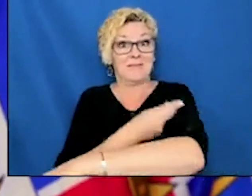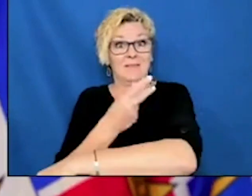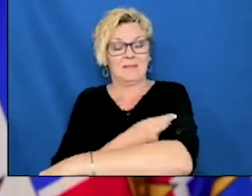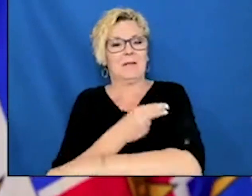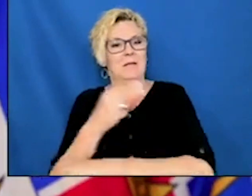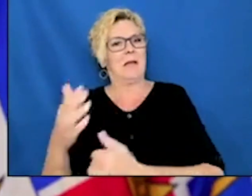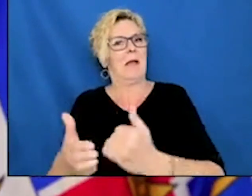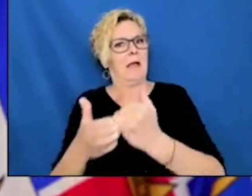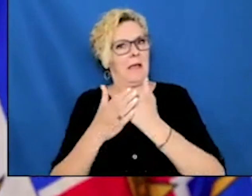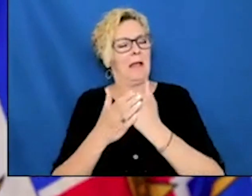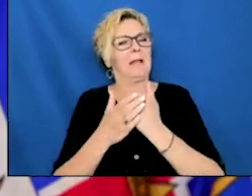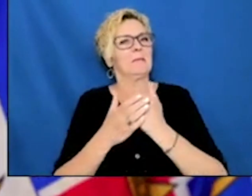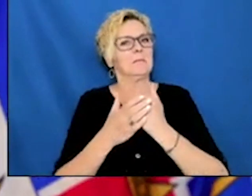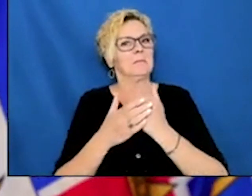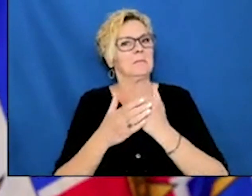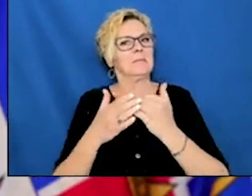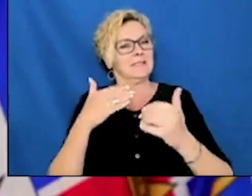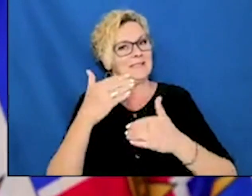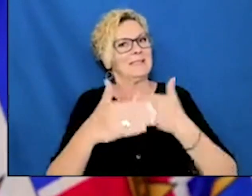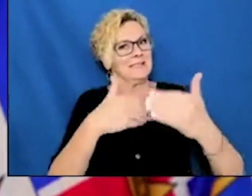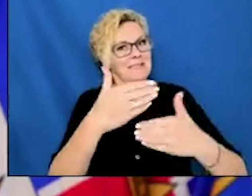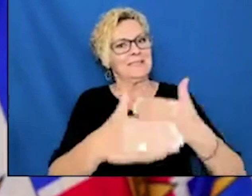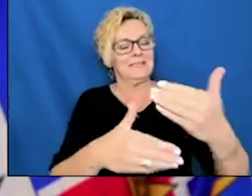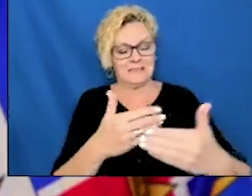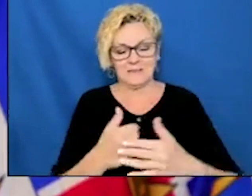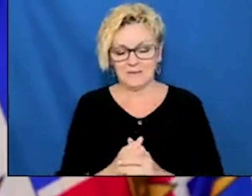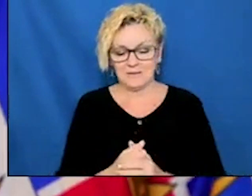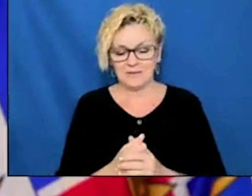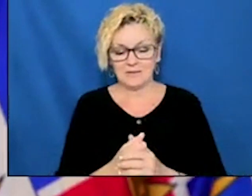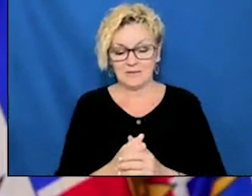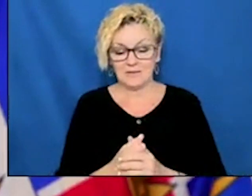want to acknowledge that this is National Nurses Week,